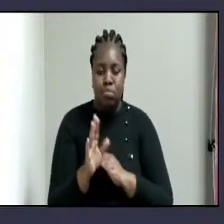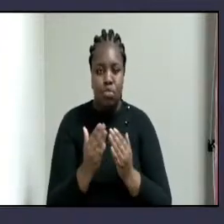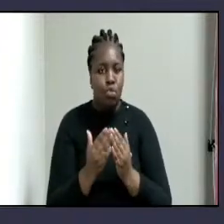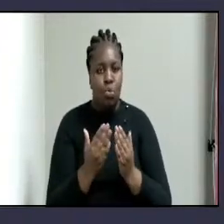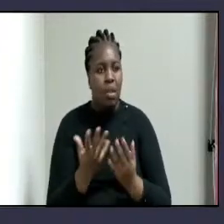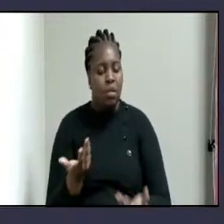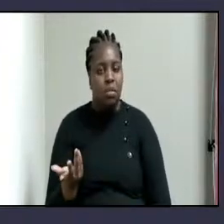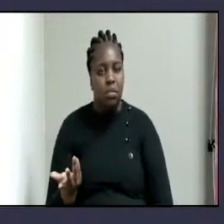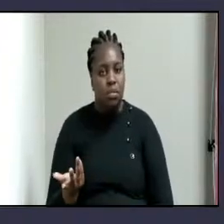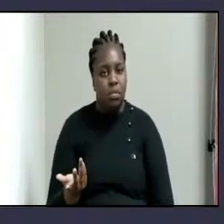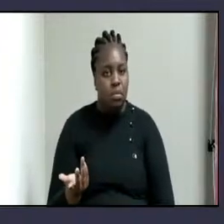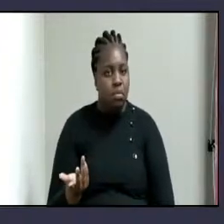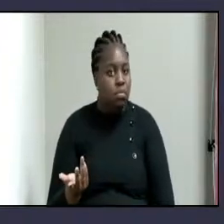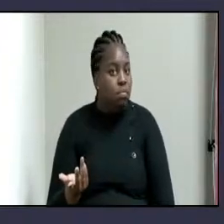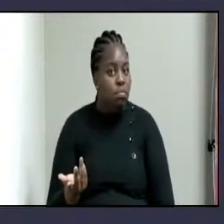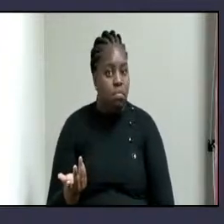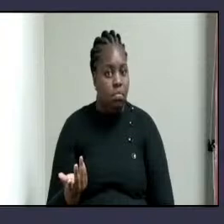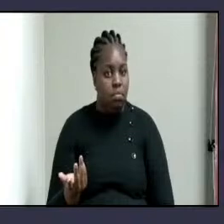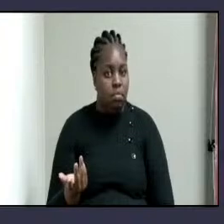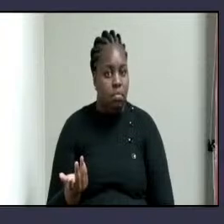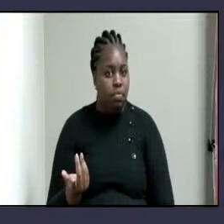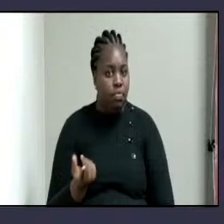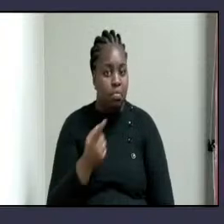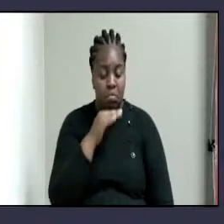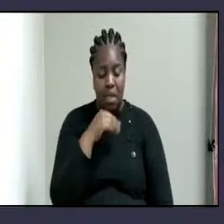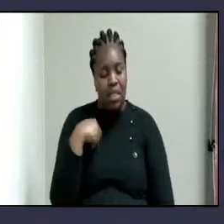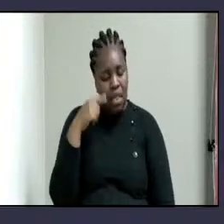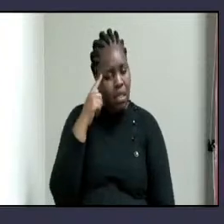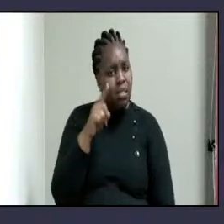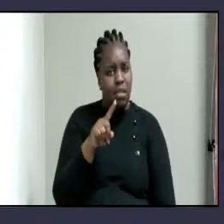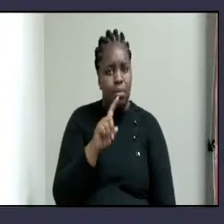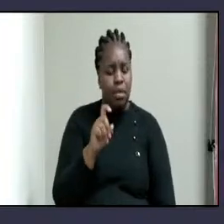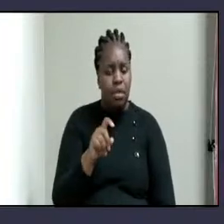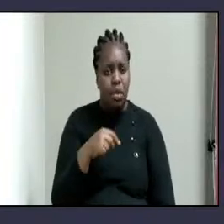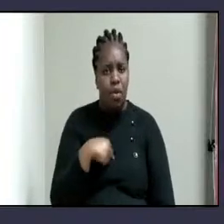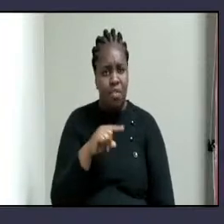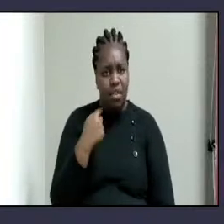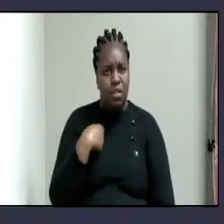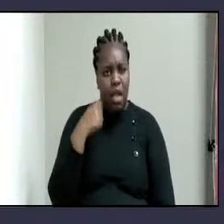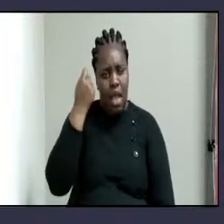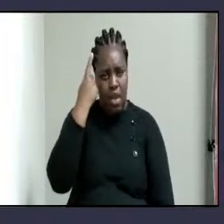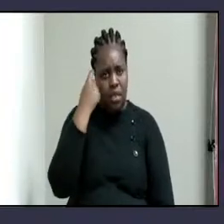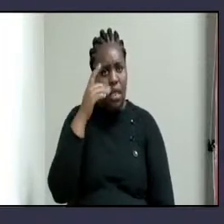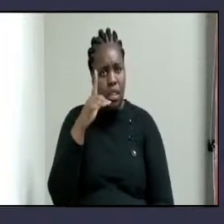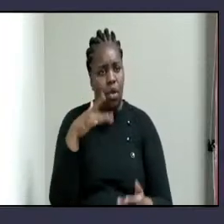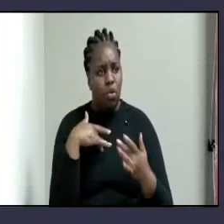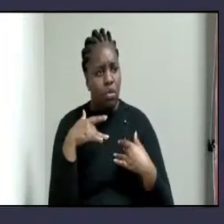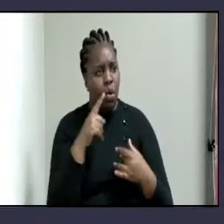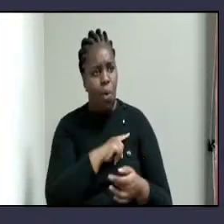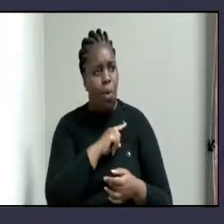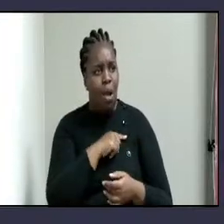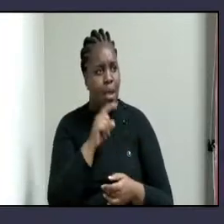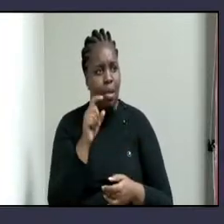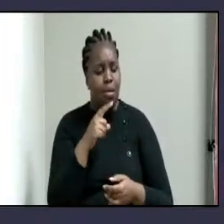going to school? That shouldn't be the case. The first instance, I understand the concern, but why should we have children that